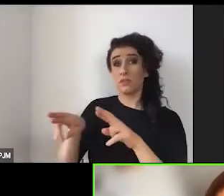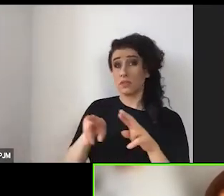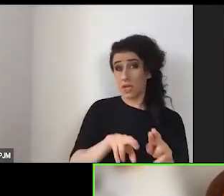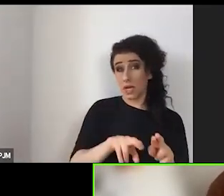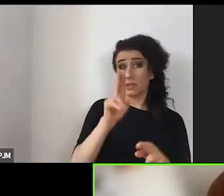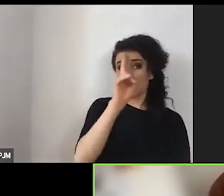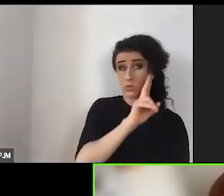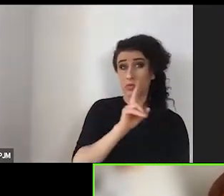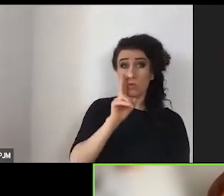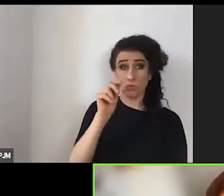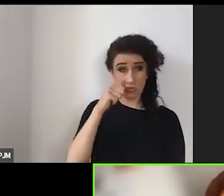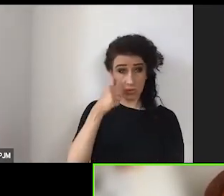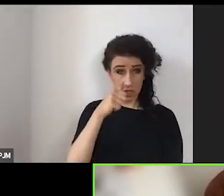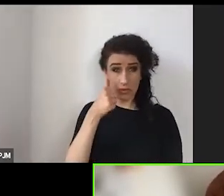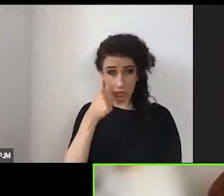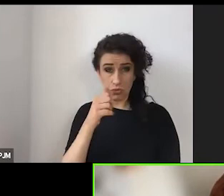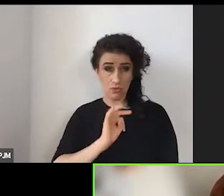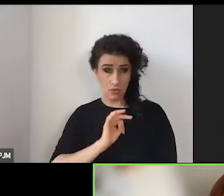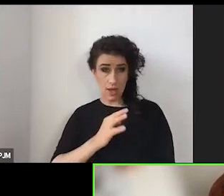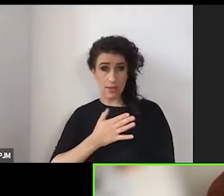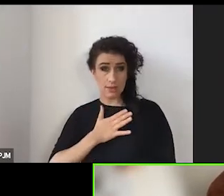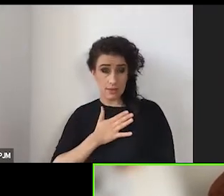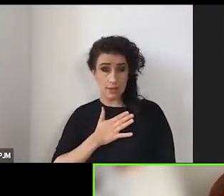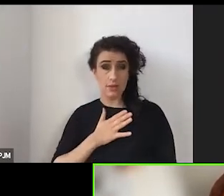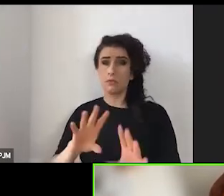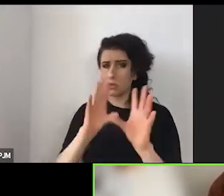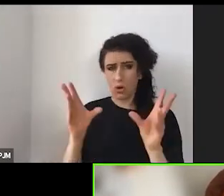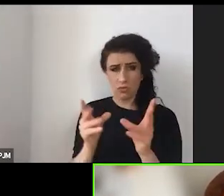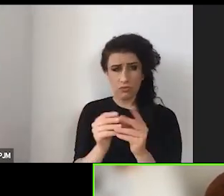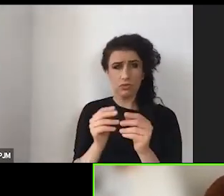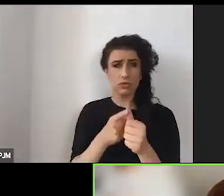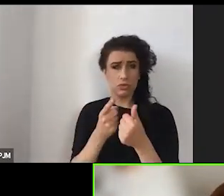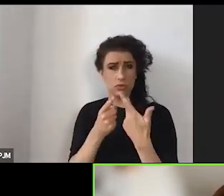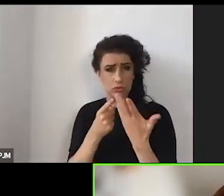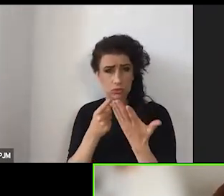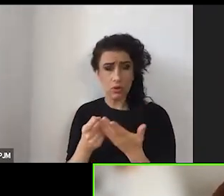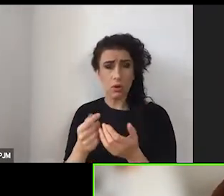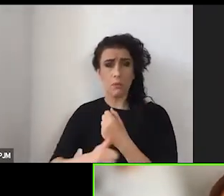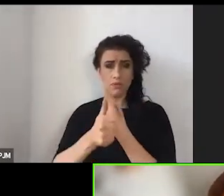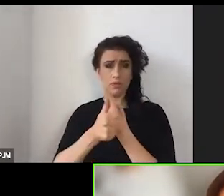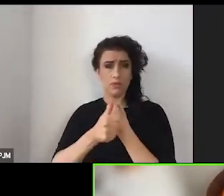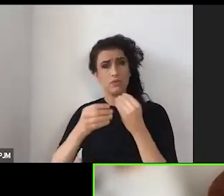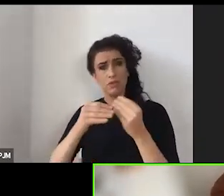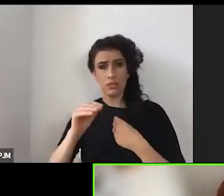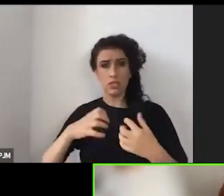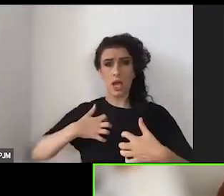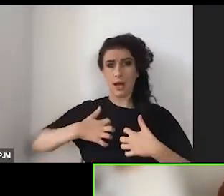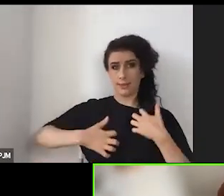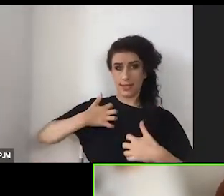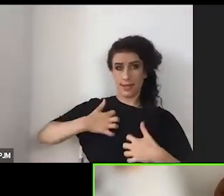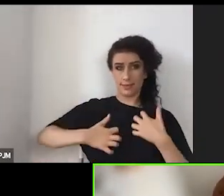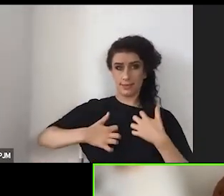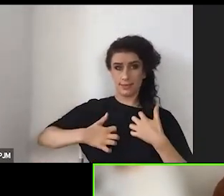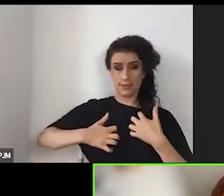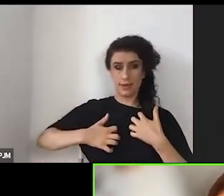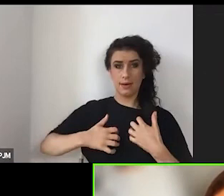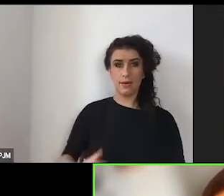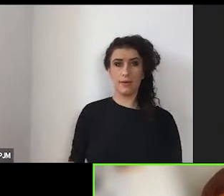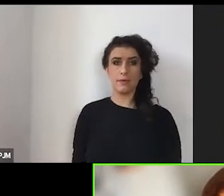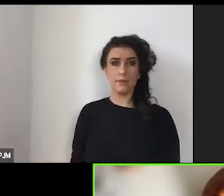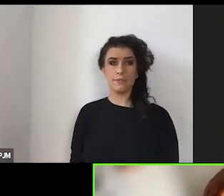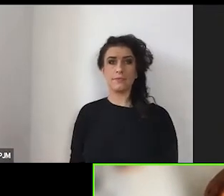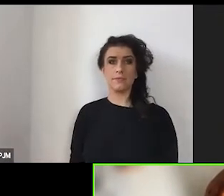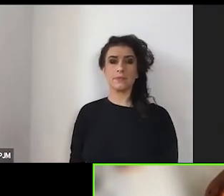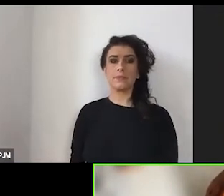to become anxious, aggressive, and you discharge this against your wife or your partner or